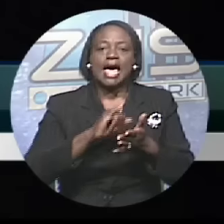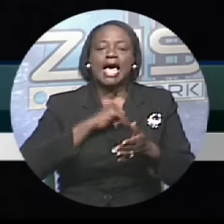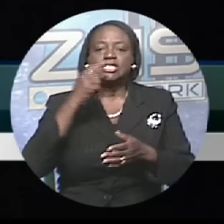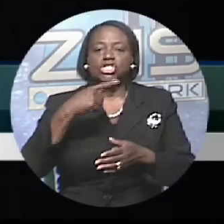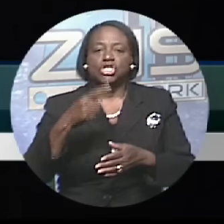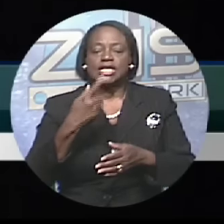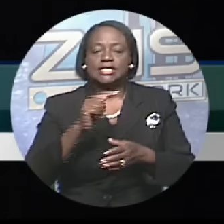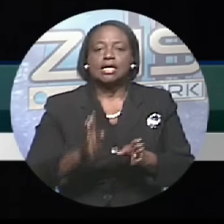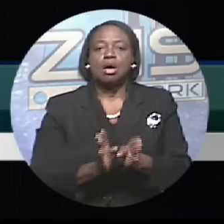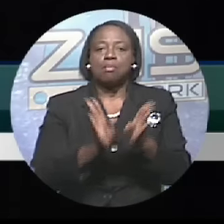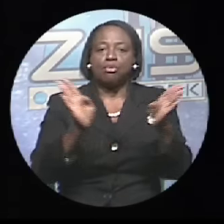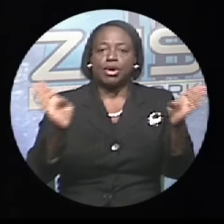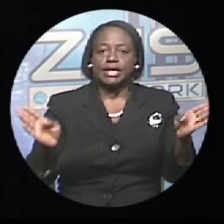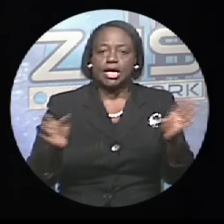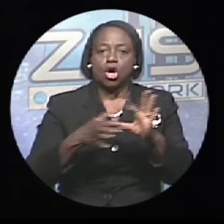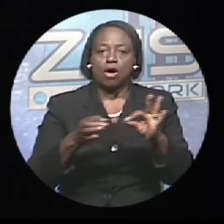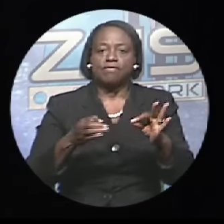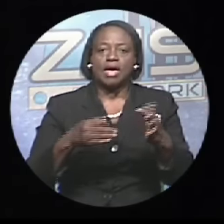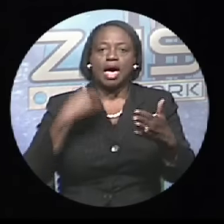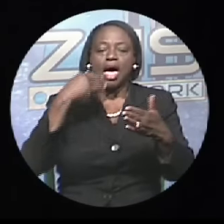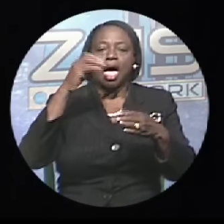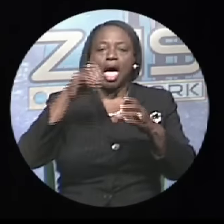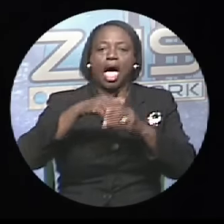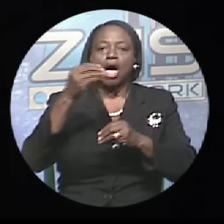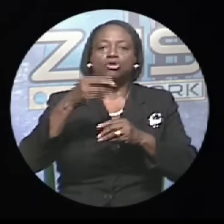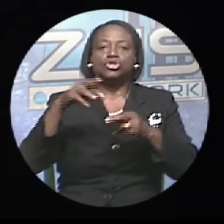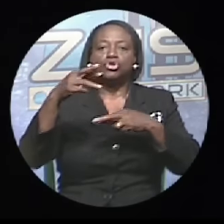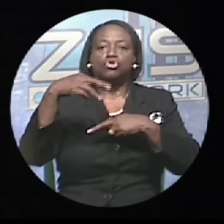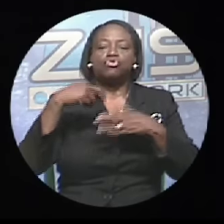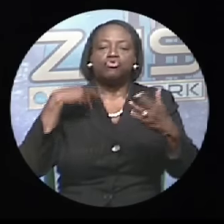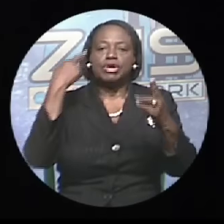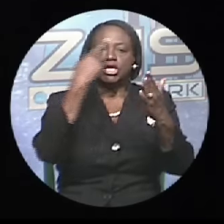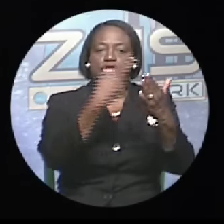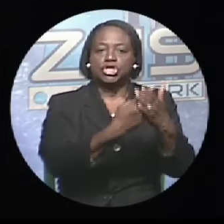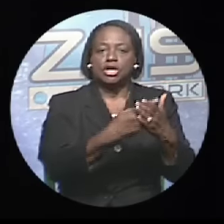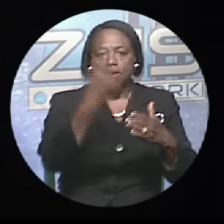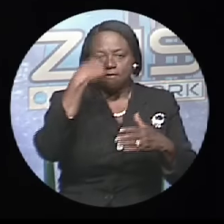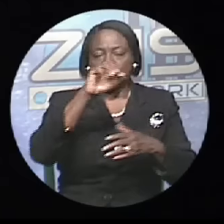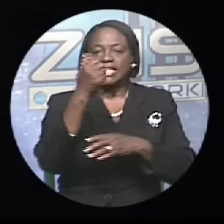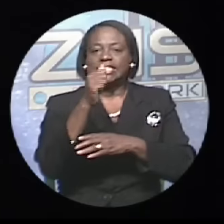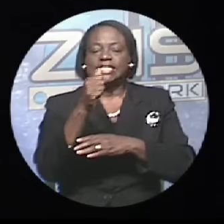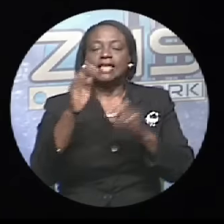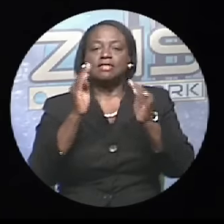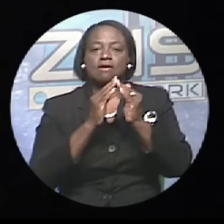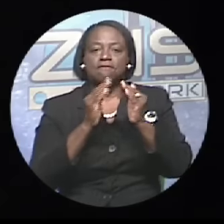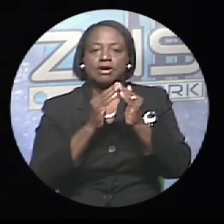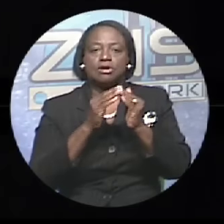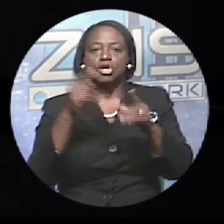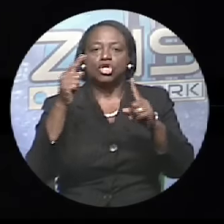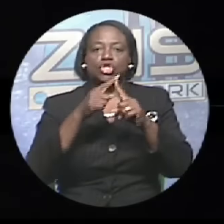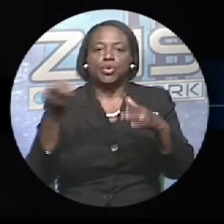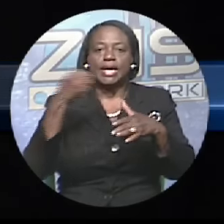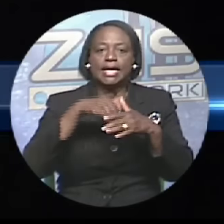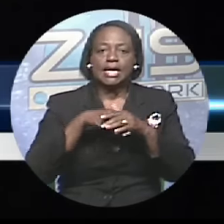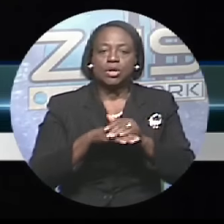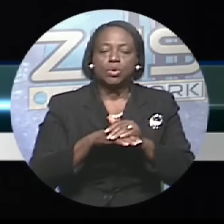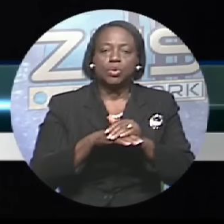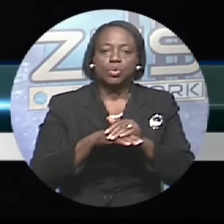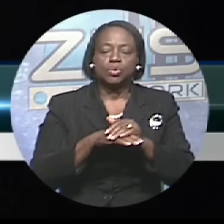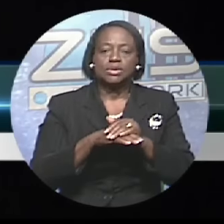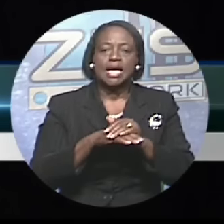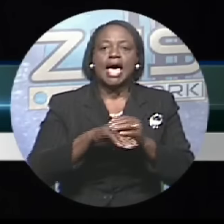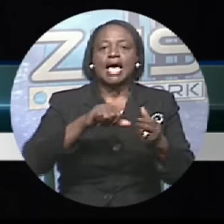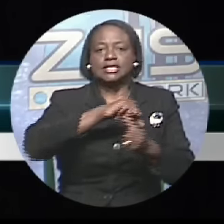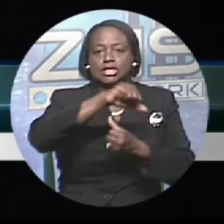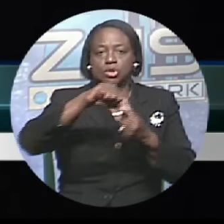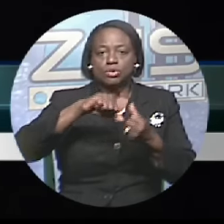your outreach for the 10th conference to include, possibly as associates in the